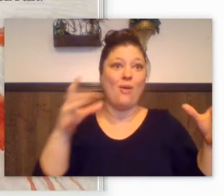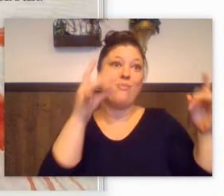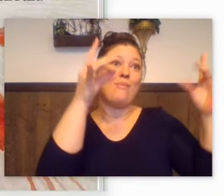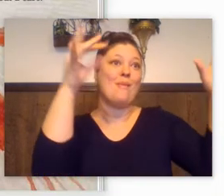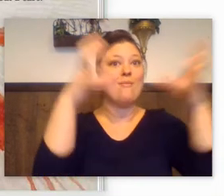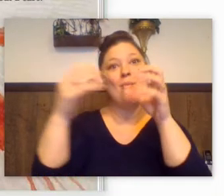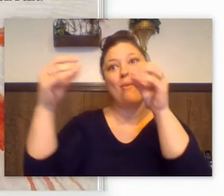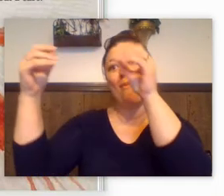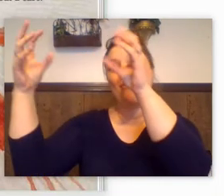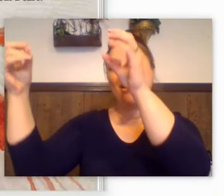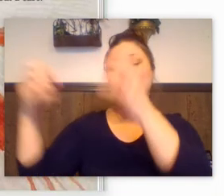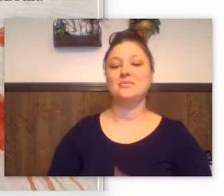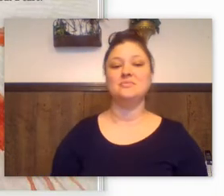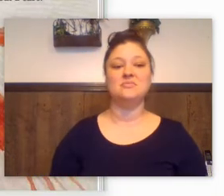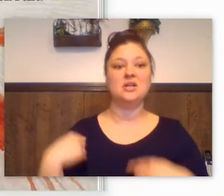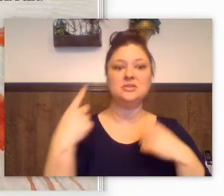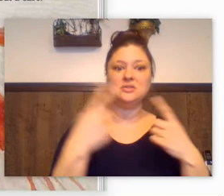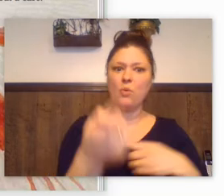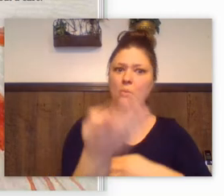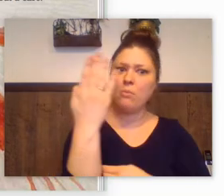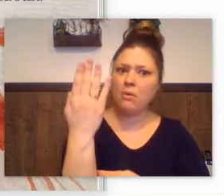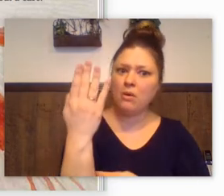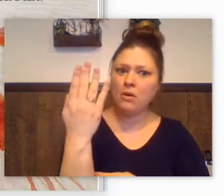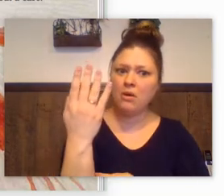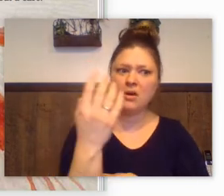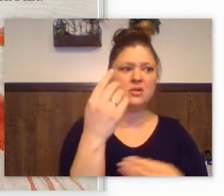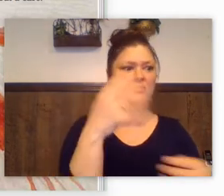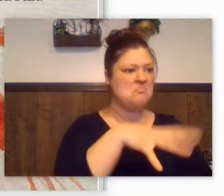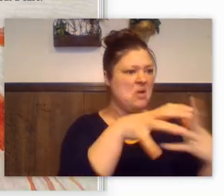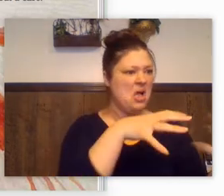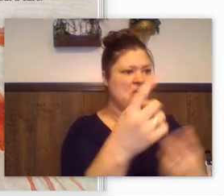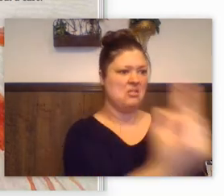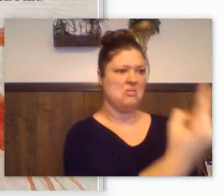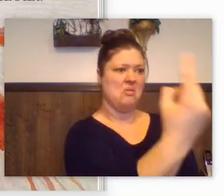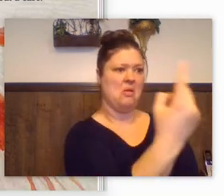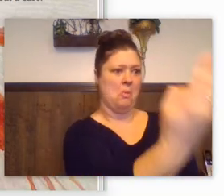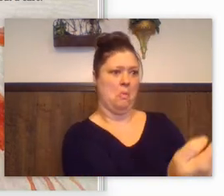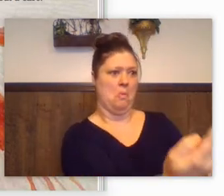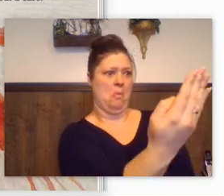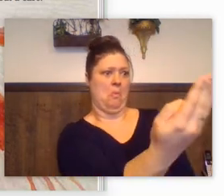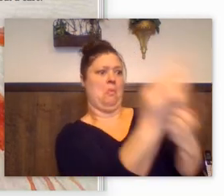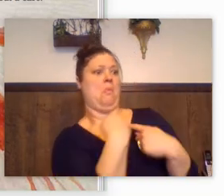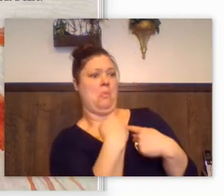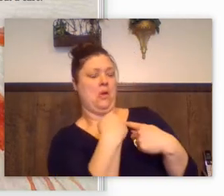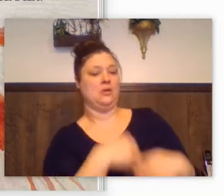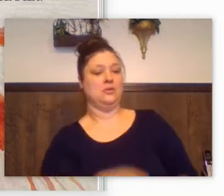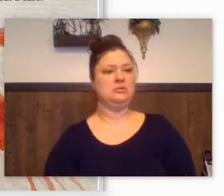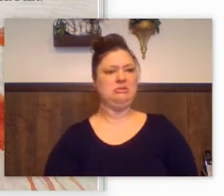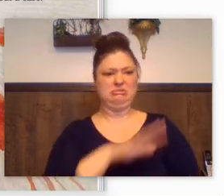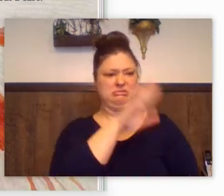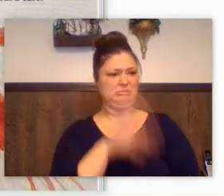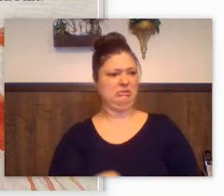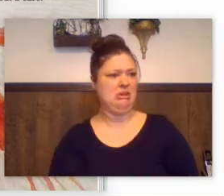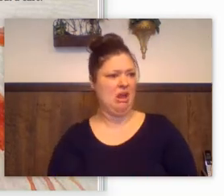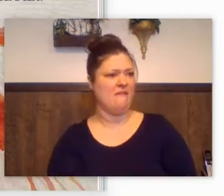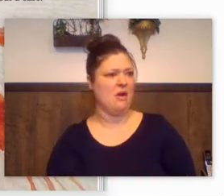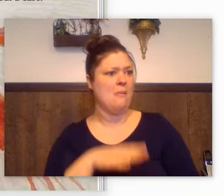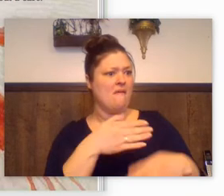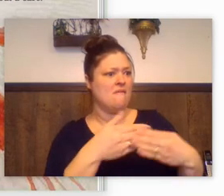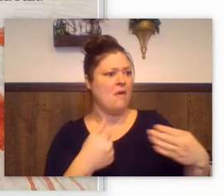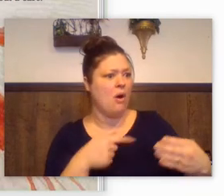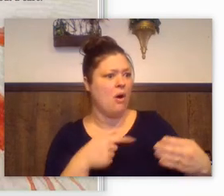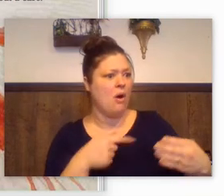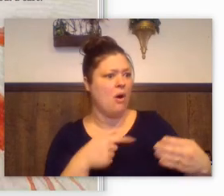Until one morning, a messy thing arrived. This messy thing had obviously never heard of cutlery customs or table